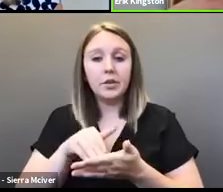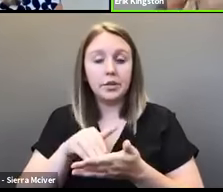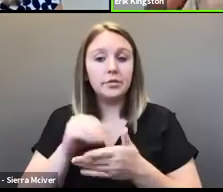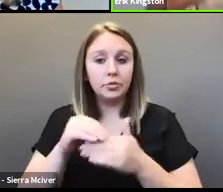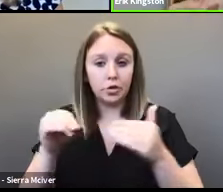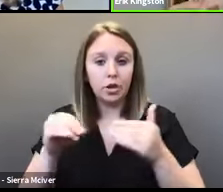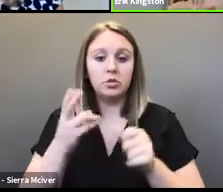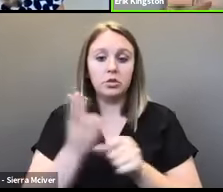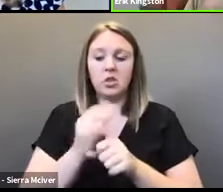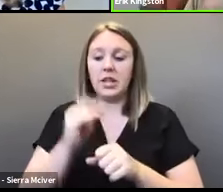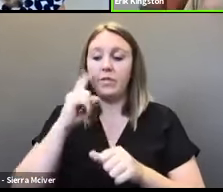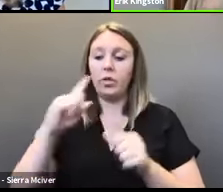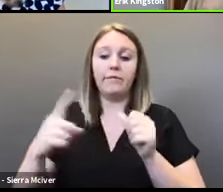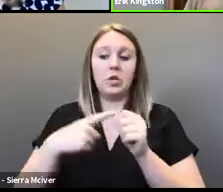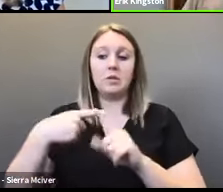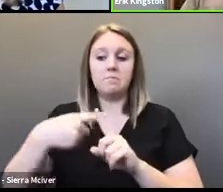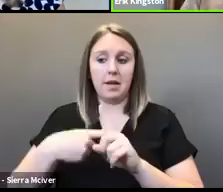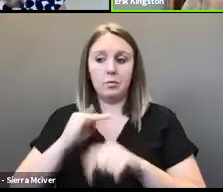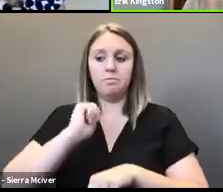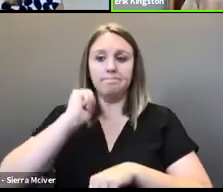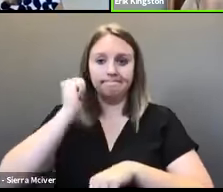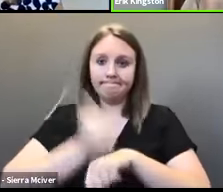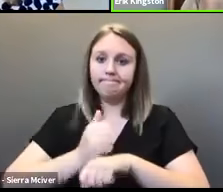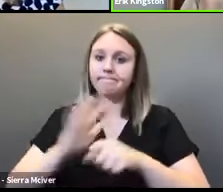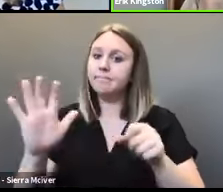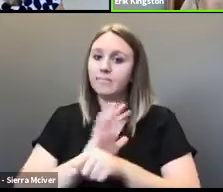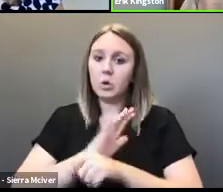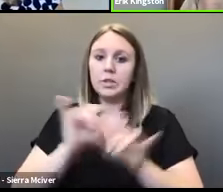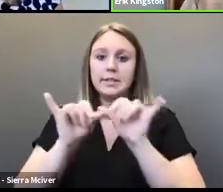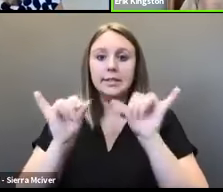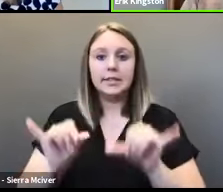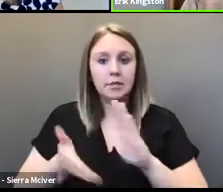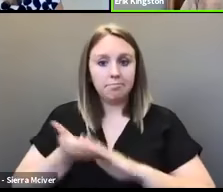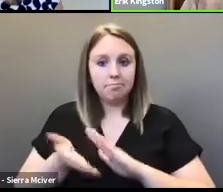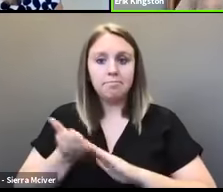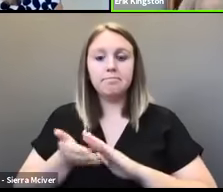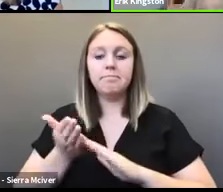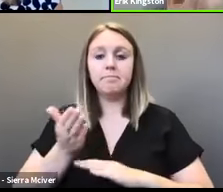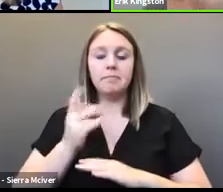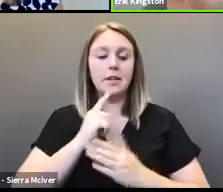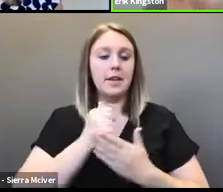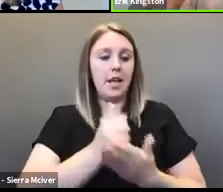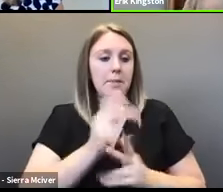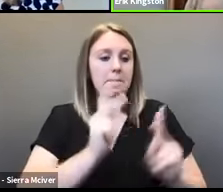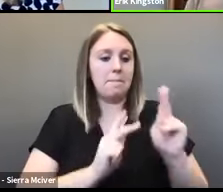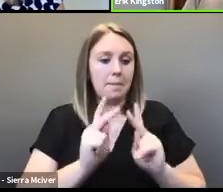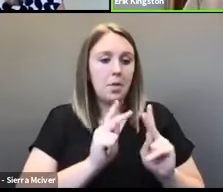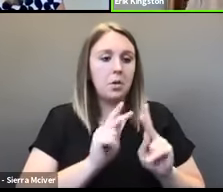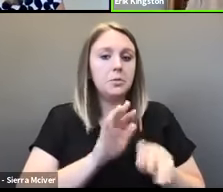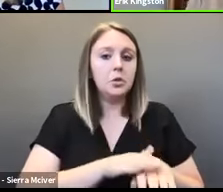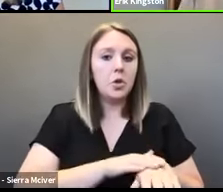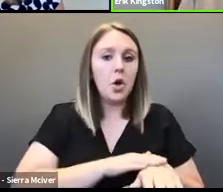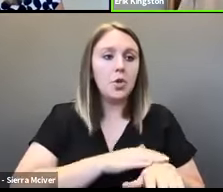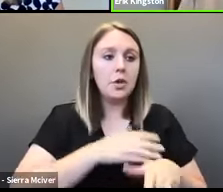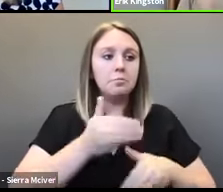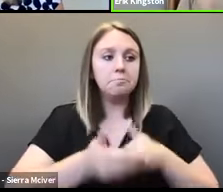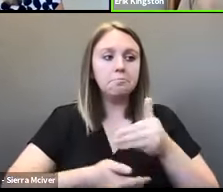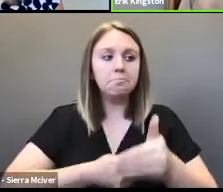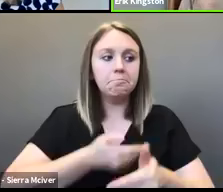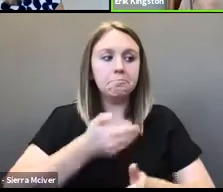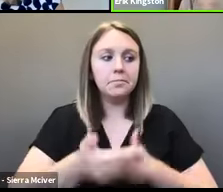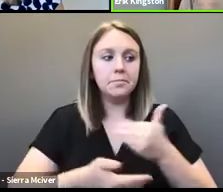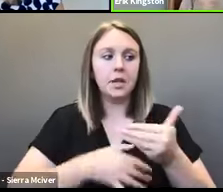for the first month to really get a system in place and, and start helping people, um, kind of slowly. So we could figure out, you know, work